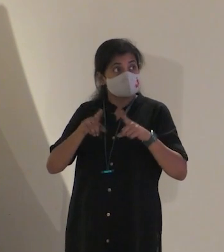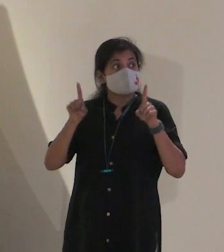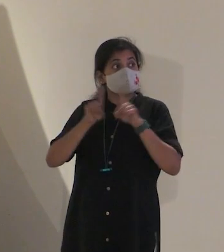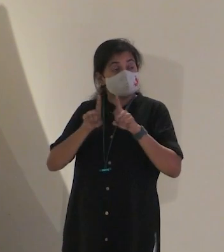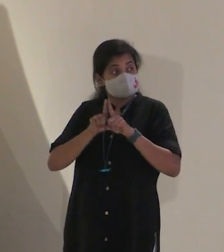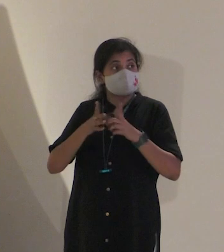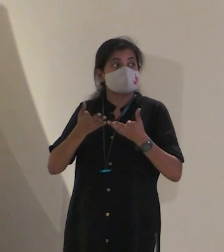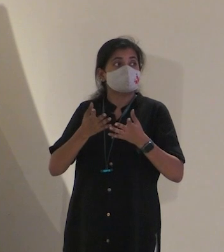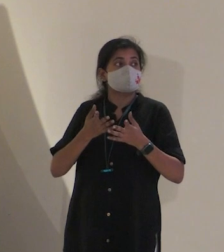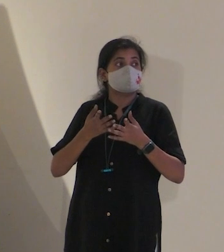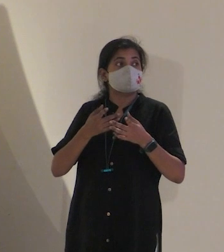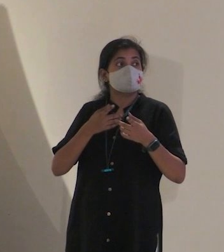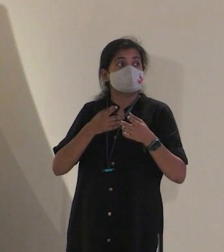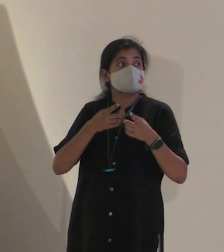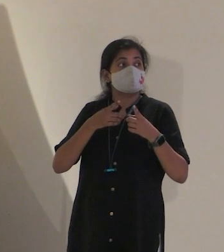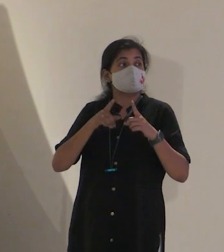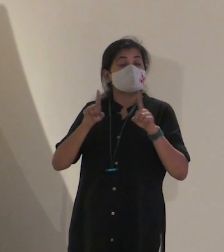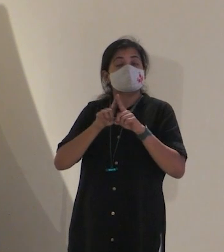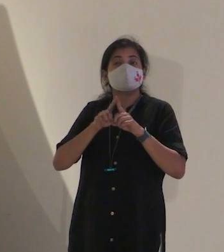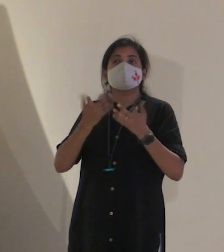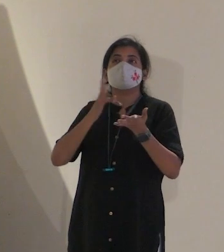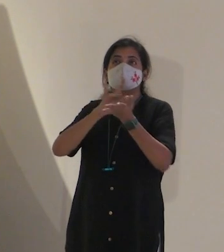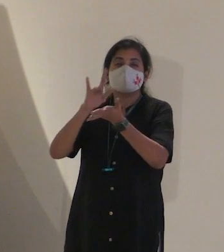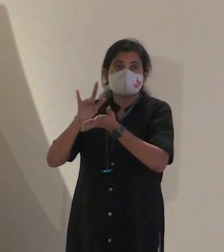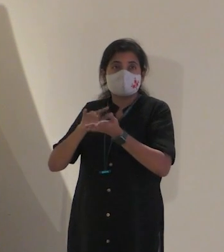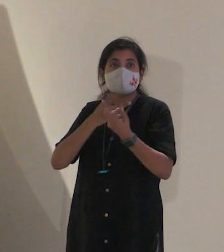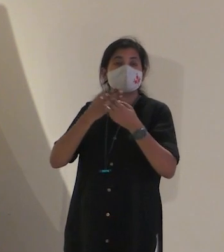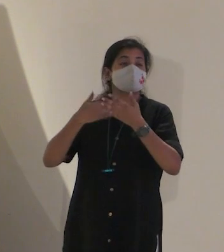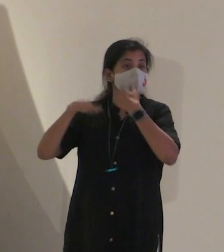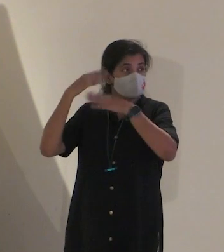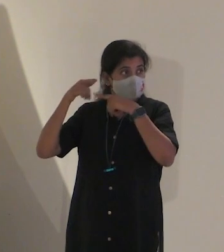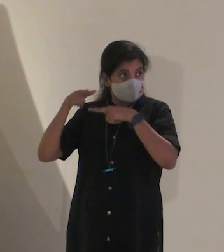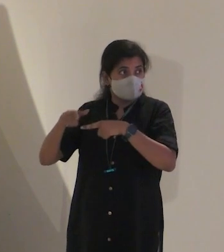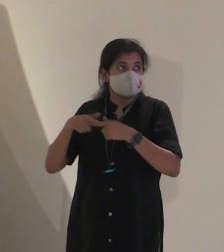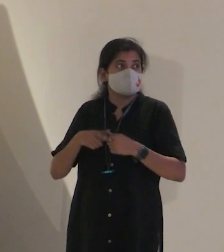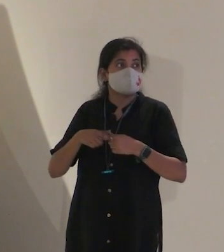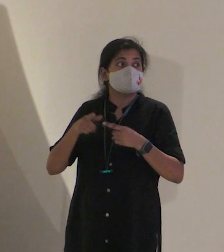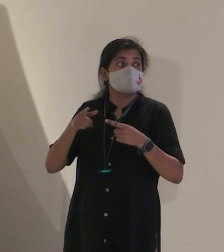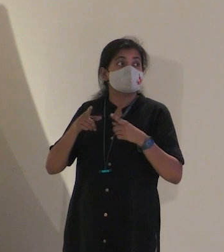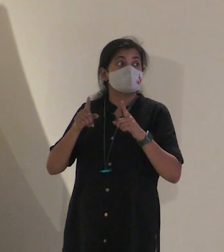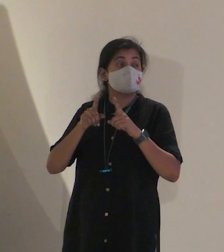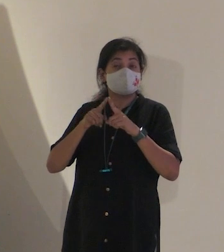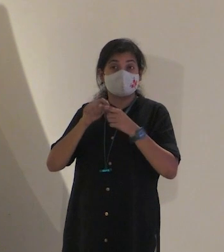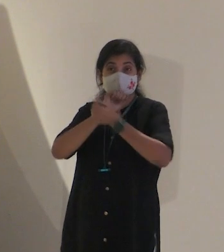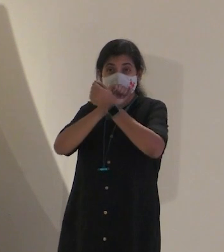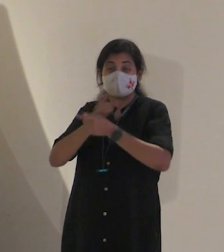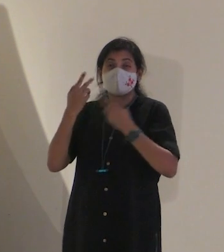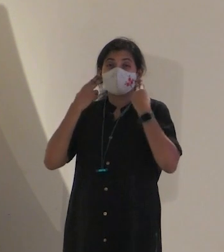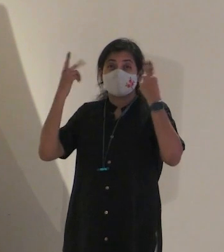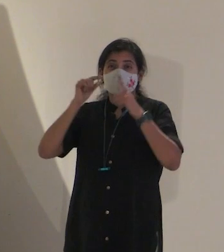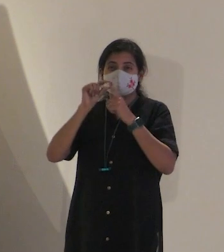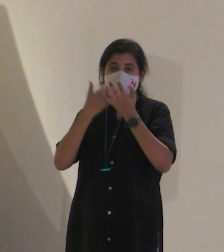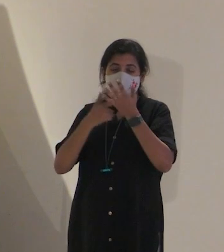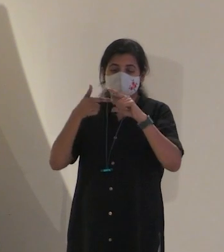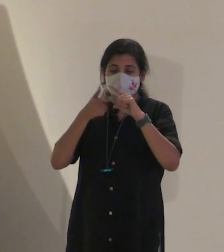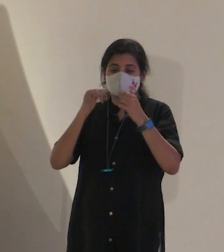deliberately done at a space which was formerly the site of the Presidency Jail, which was replaced to make